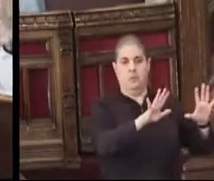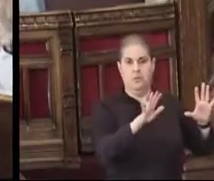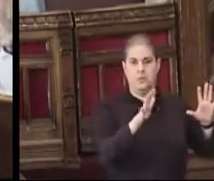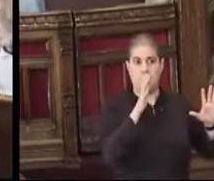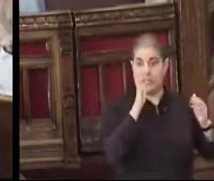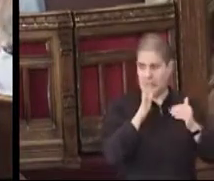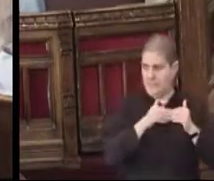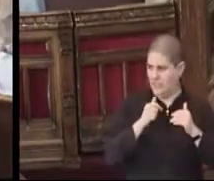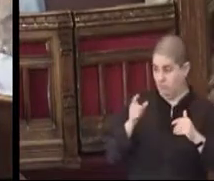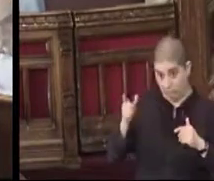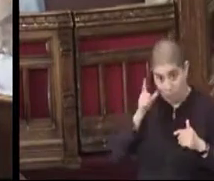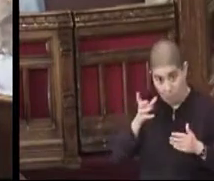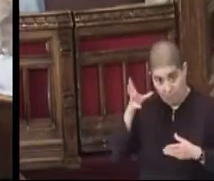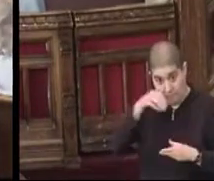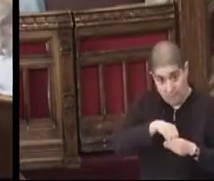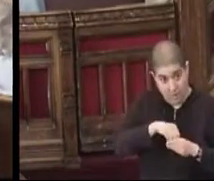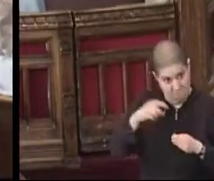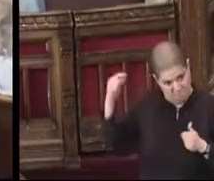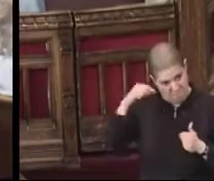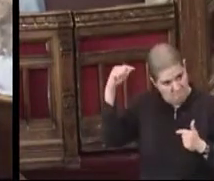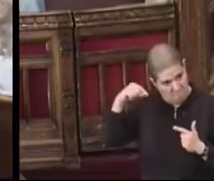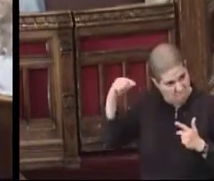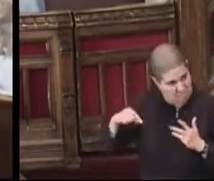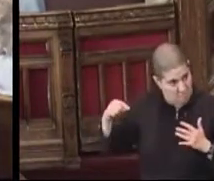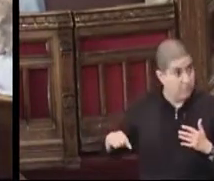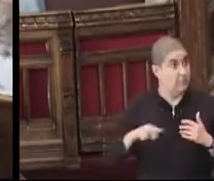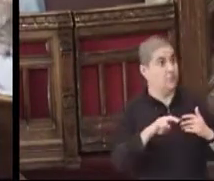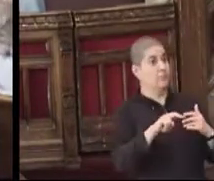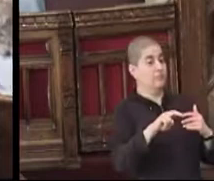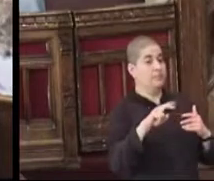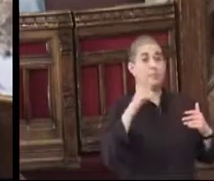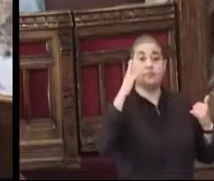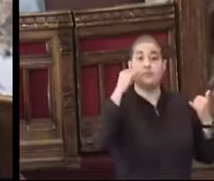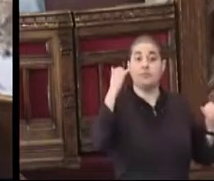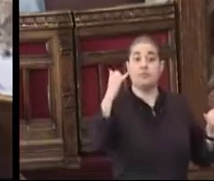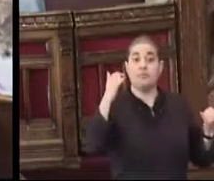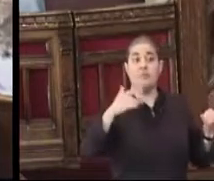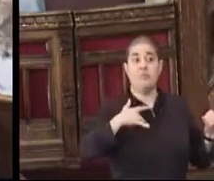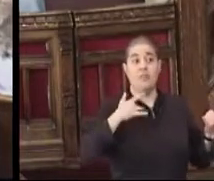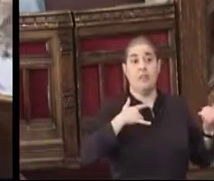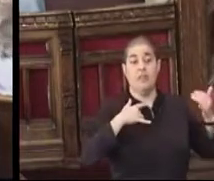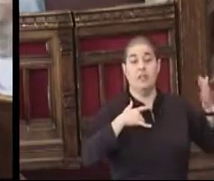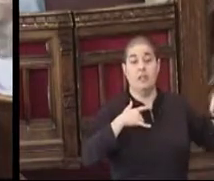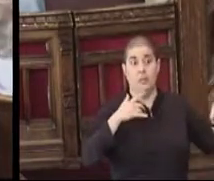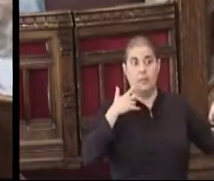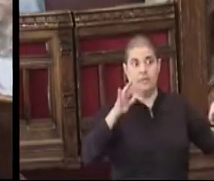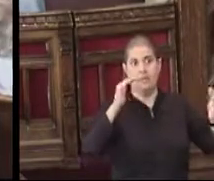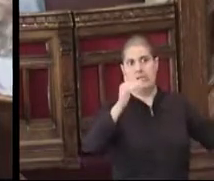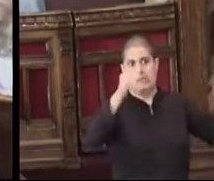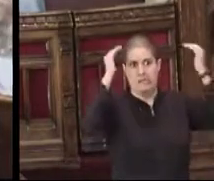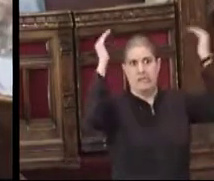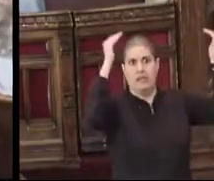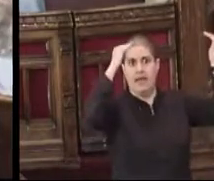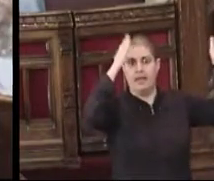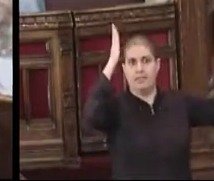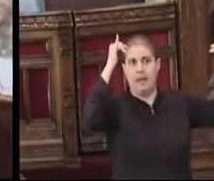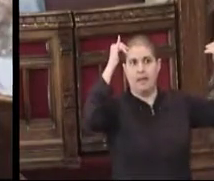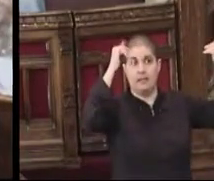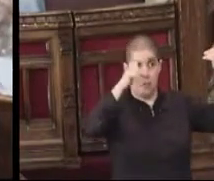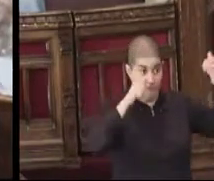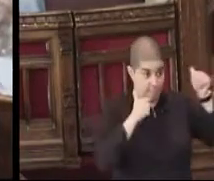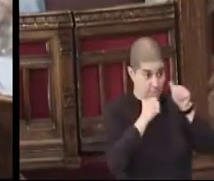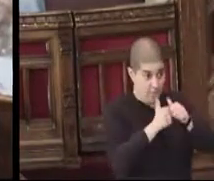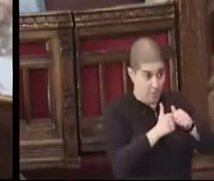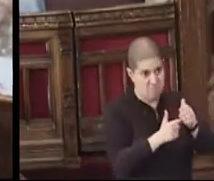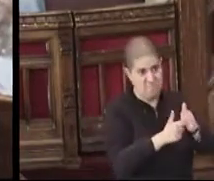it easy on people who say they want to follow him. In today's language, we would say he's really raised the bar for those who want to